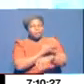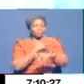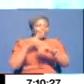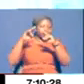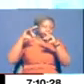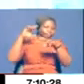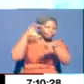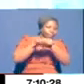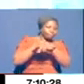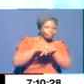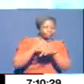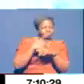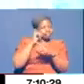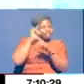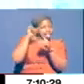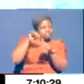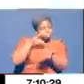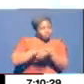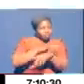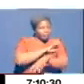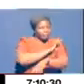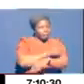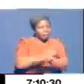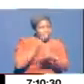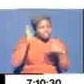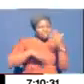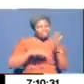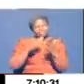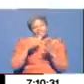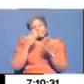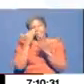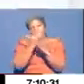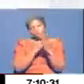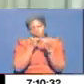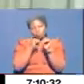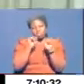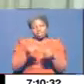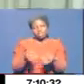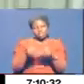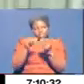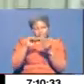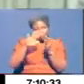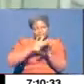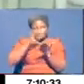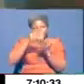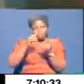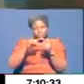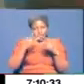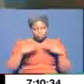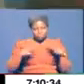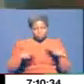that would devolve more funds to the people. Beatrice Gatonyengetich, Darubini.